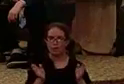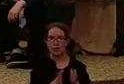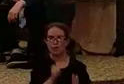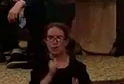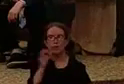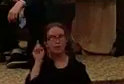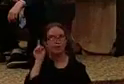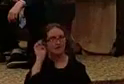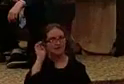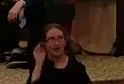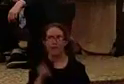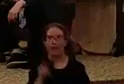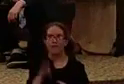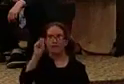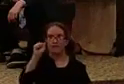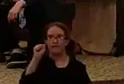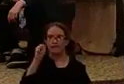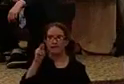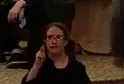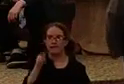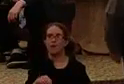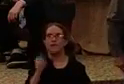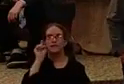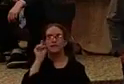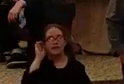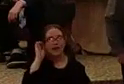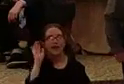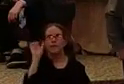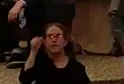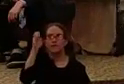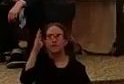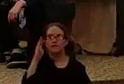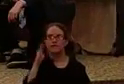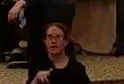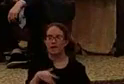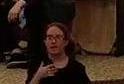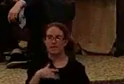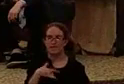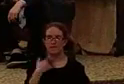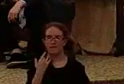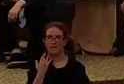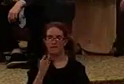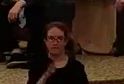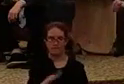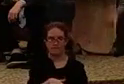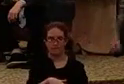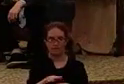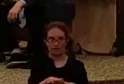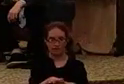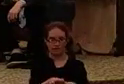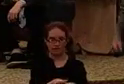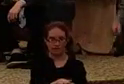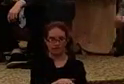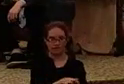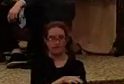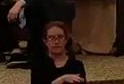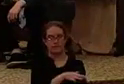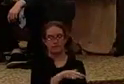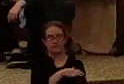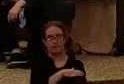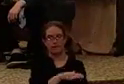don't sound like Esau. You sound like Jacob." And he said, "Let me feel of you." And so he ran his hands up those